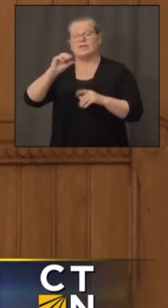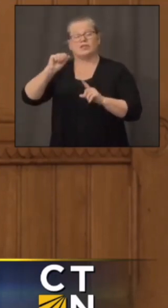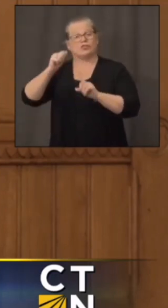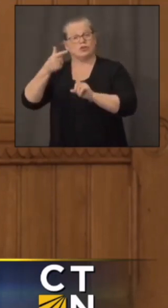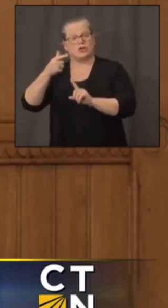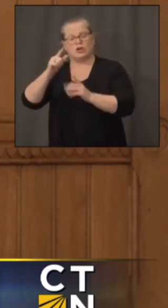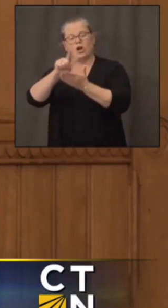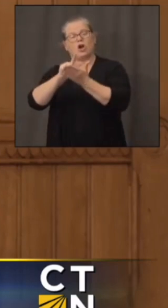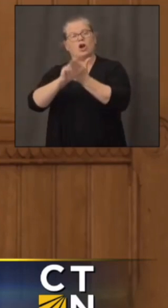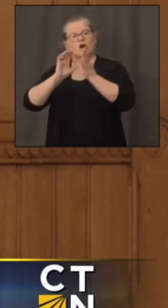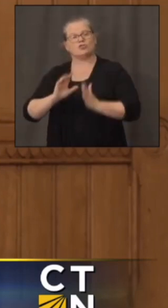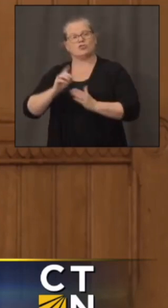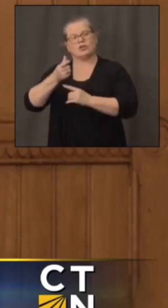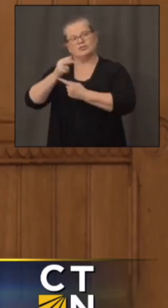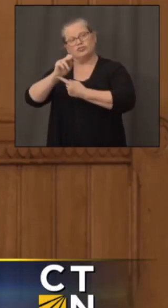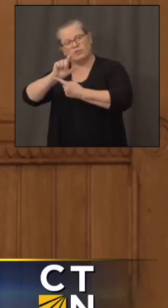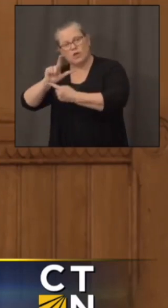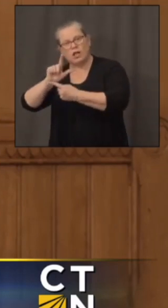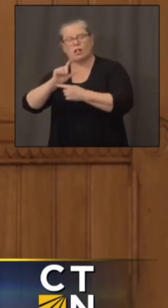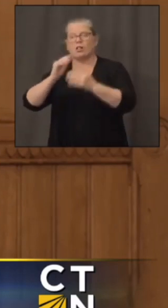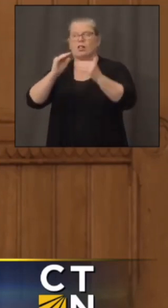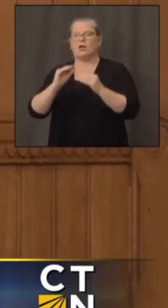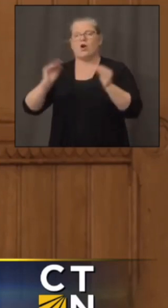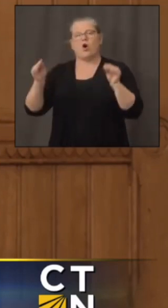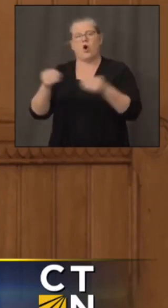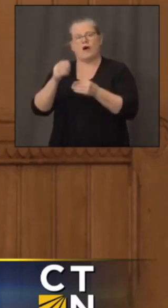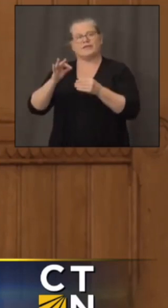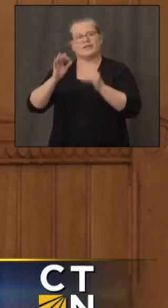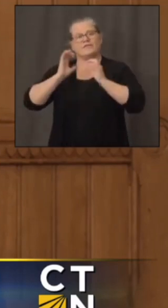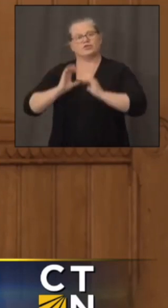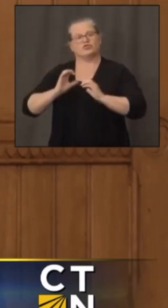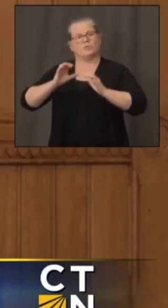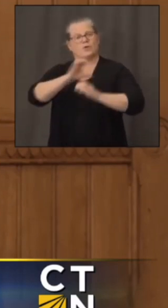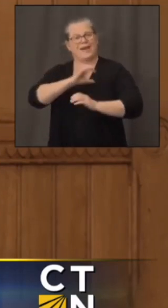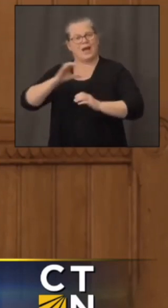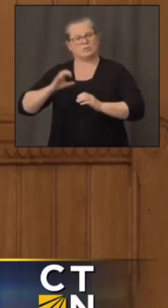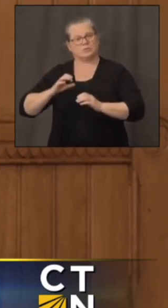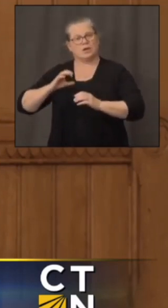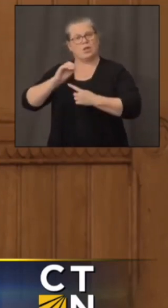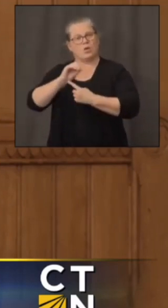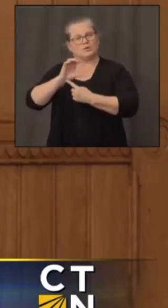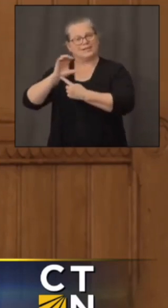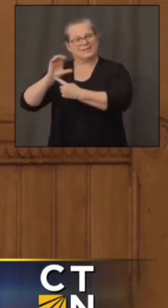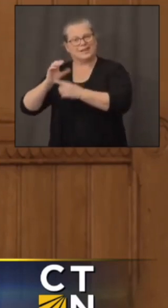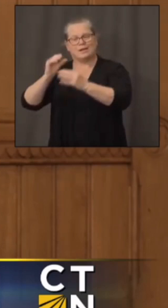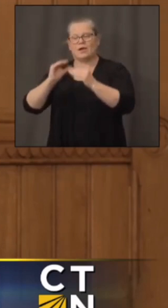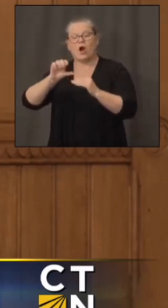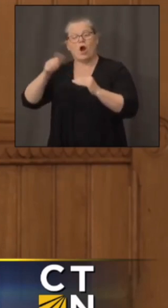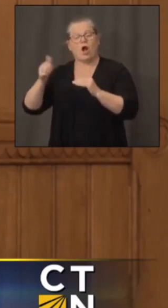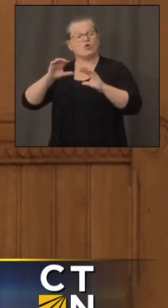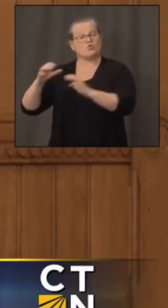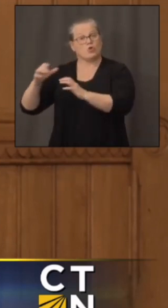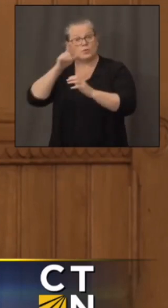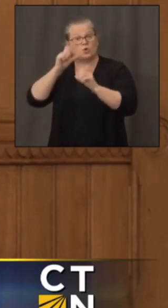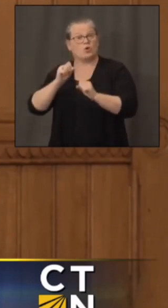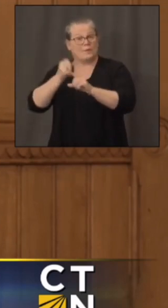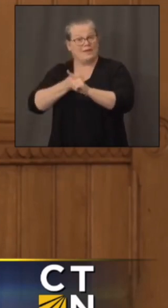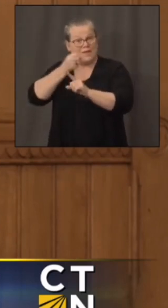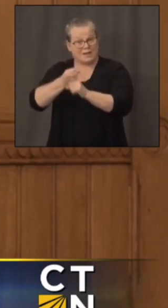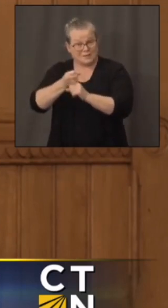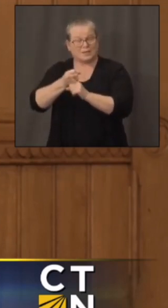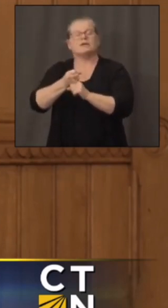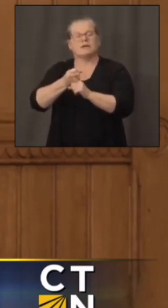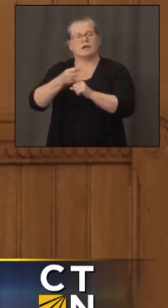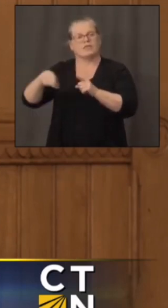General and the Office of Consumer Counsel and other participants and parties who are affected. And so we look forward